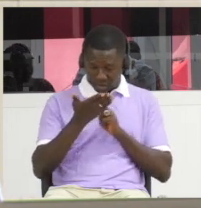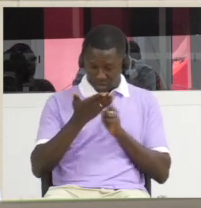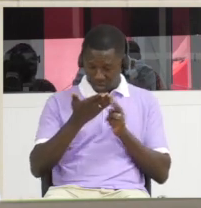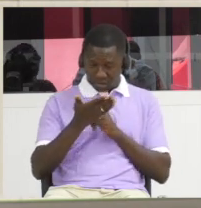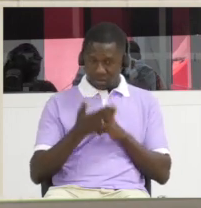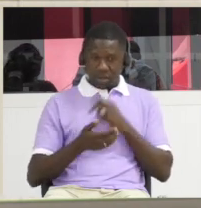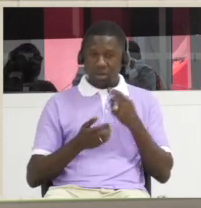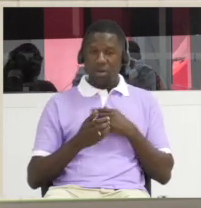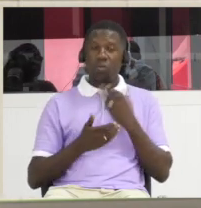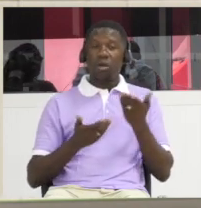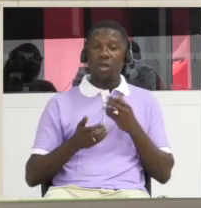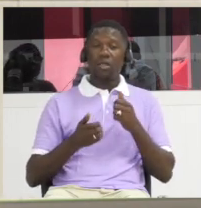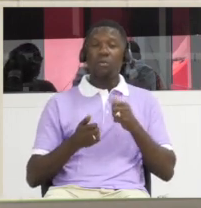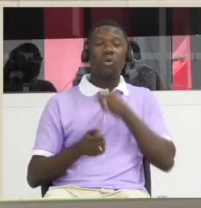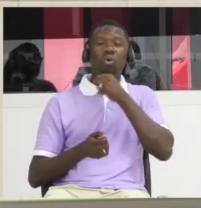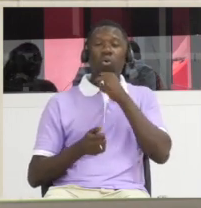the museum,